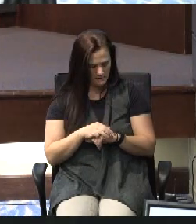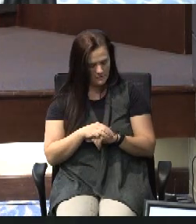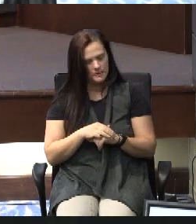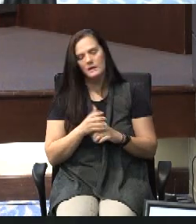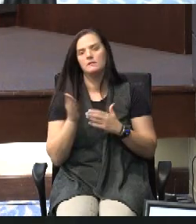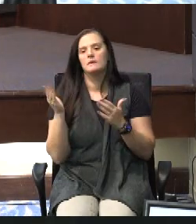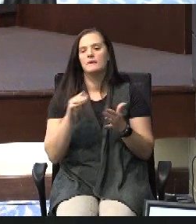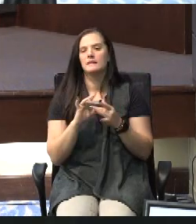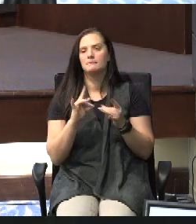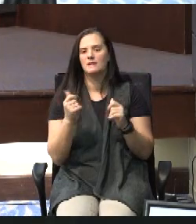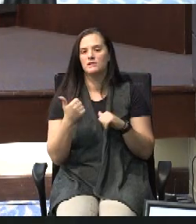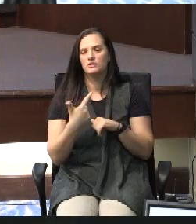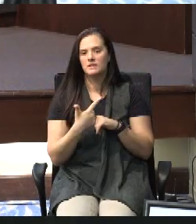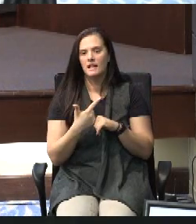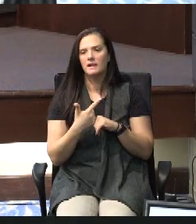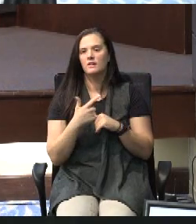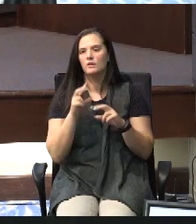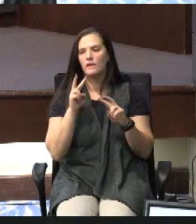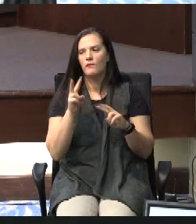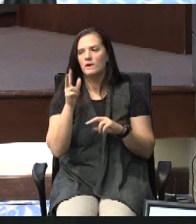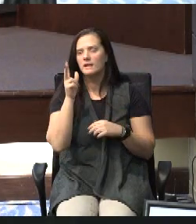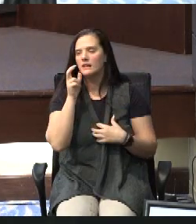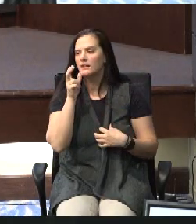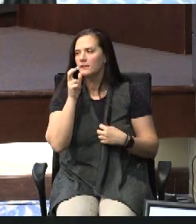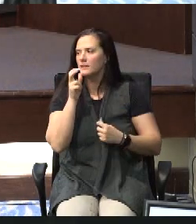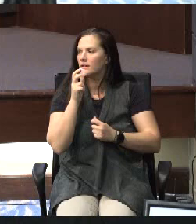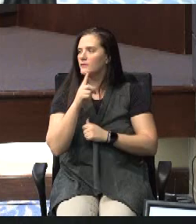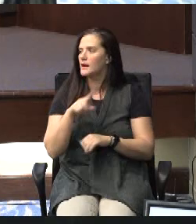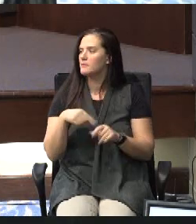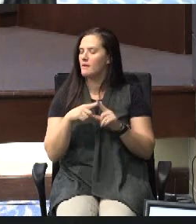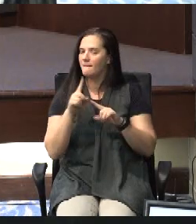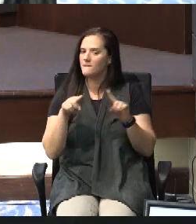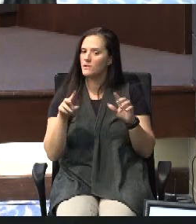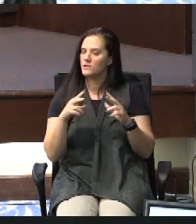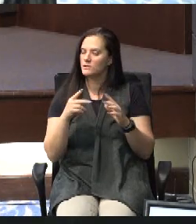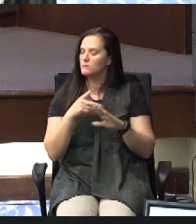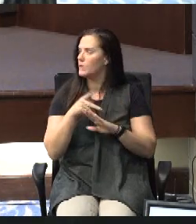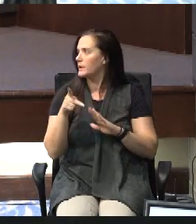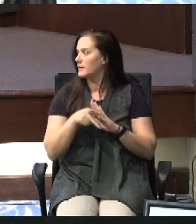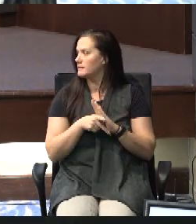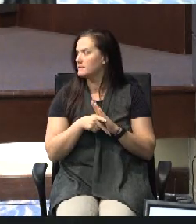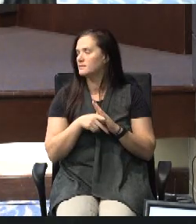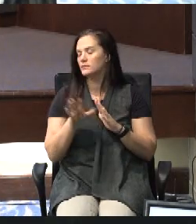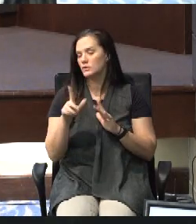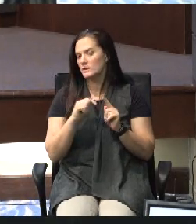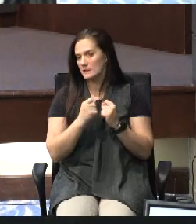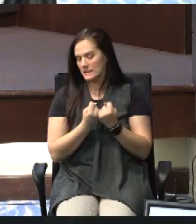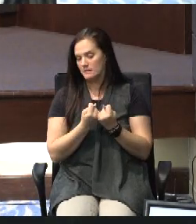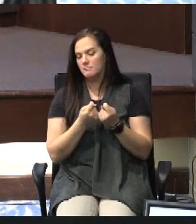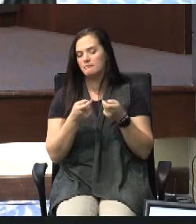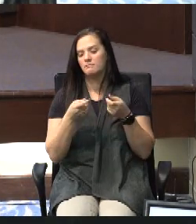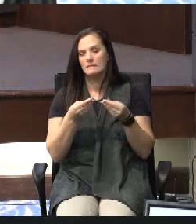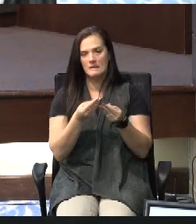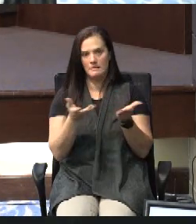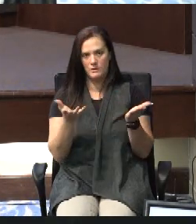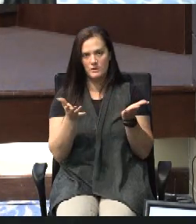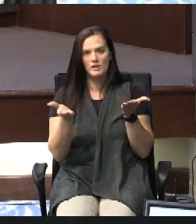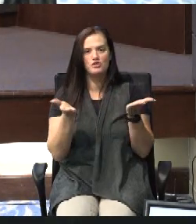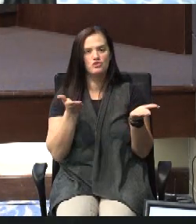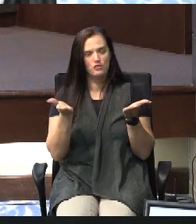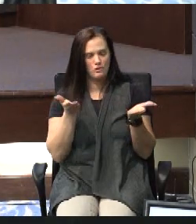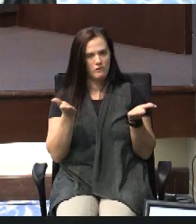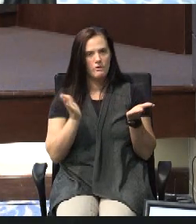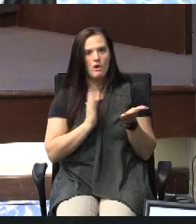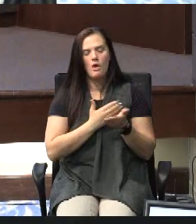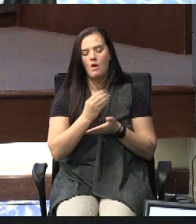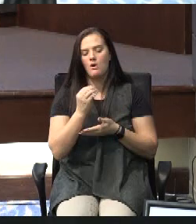delivering this message today. We look forward to hearing about the various programs that your team administers that serve